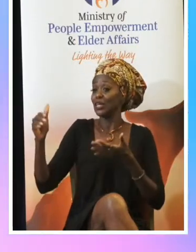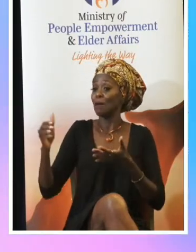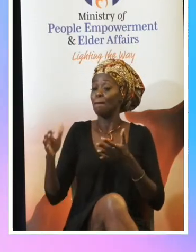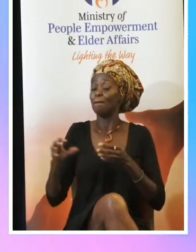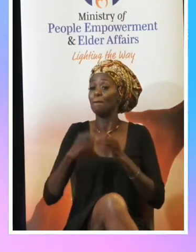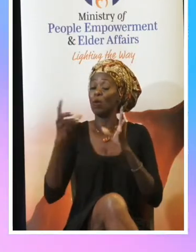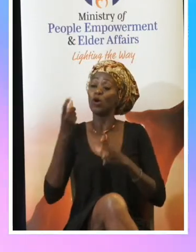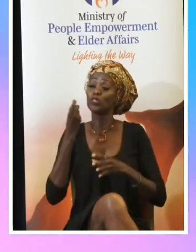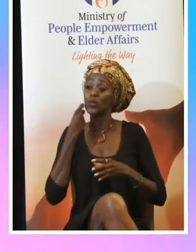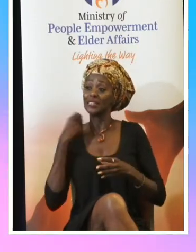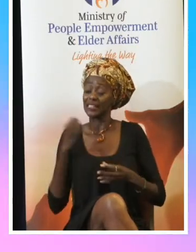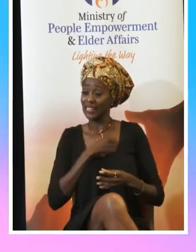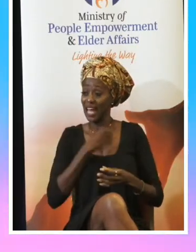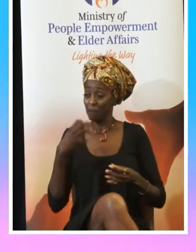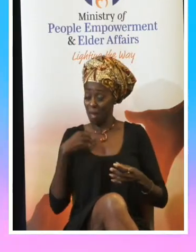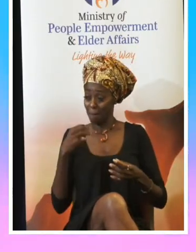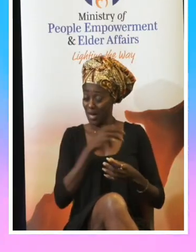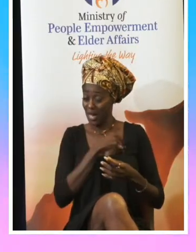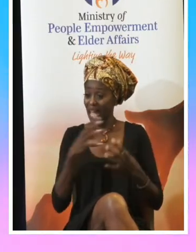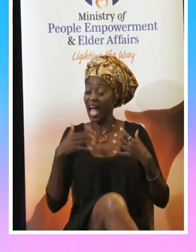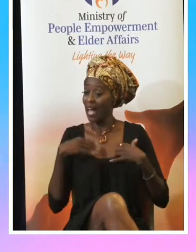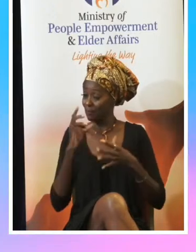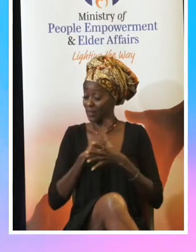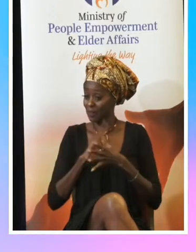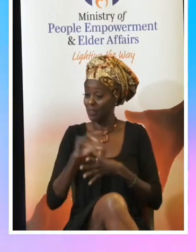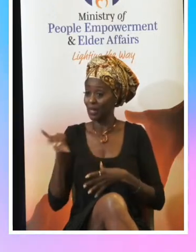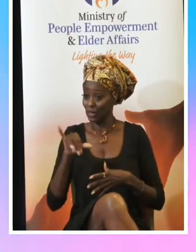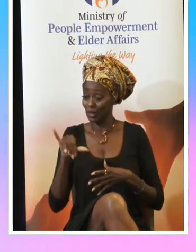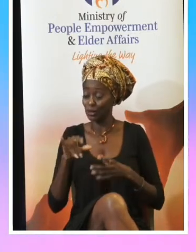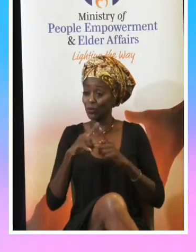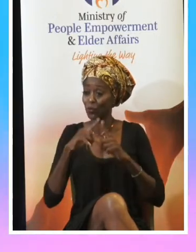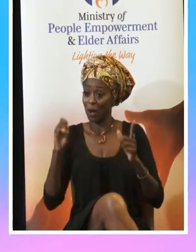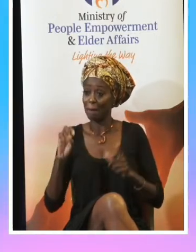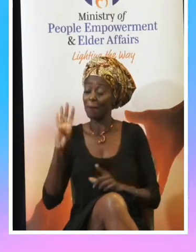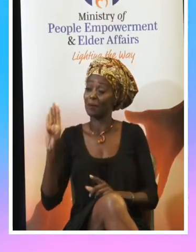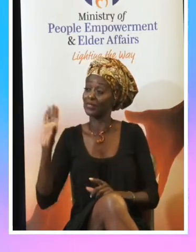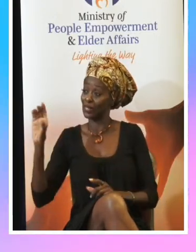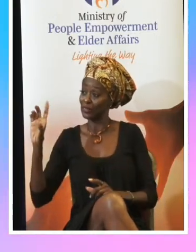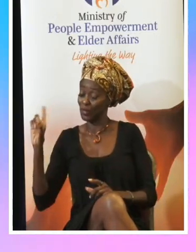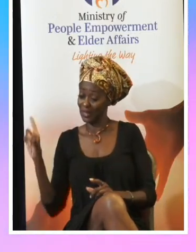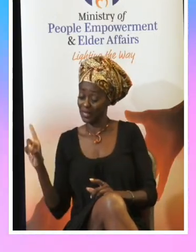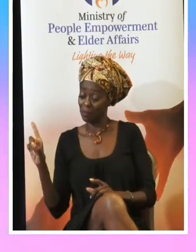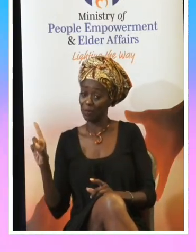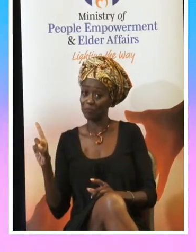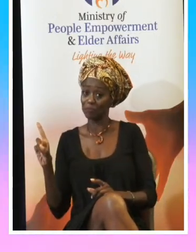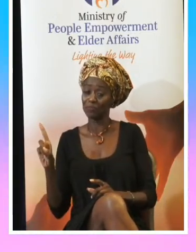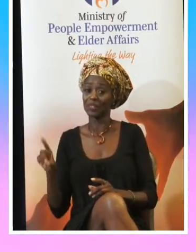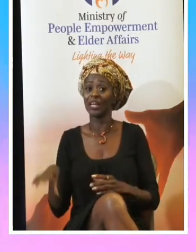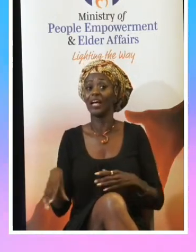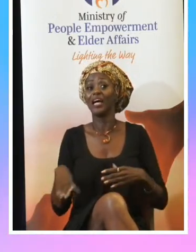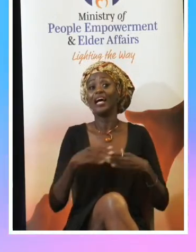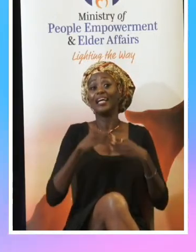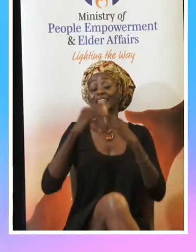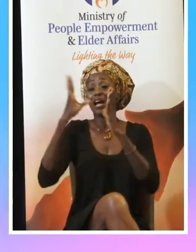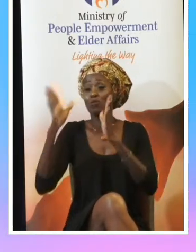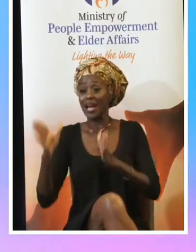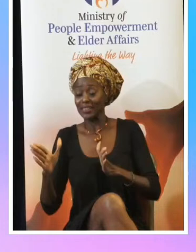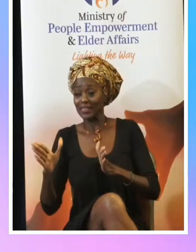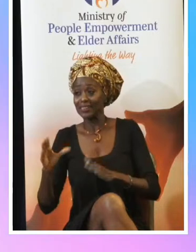So on behalf of the staff of the Barbados Council for the Disabled, the directors, the